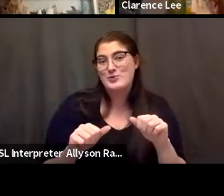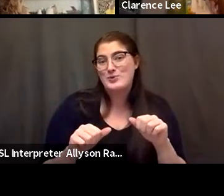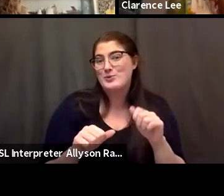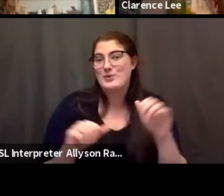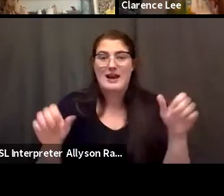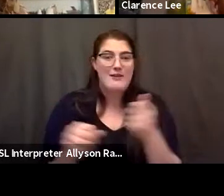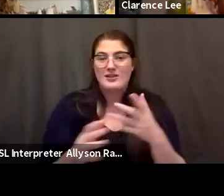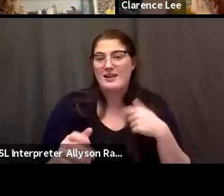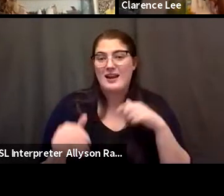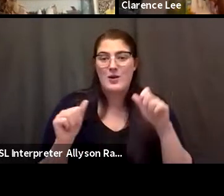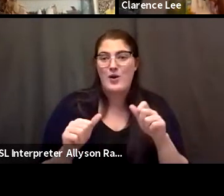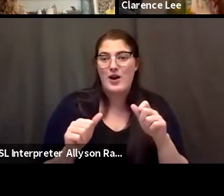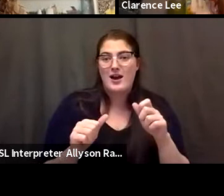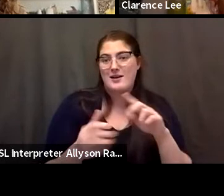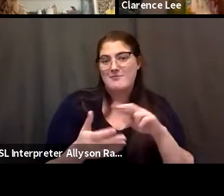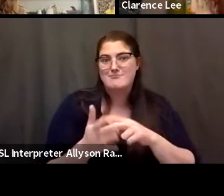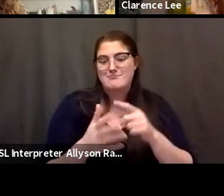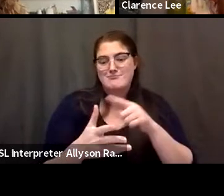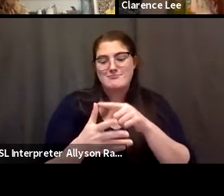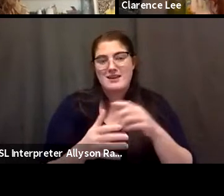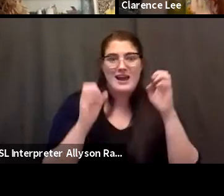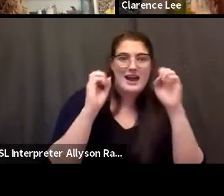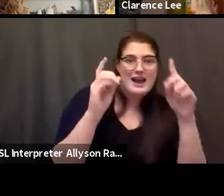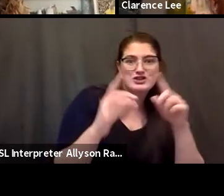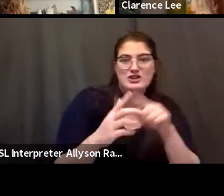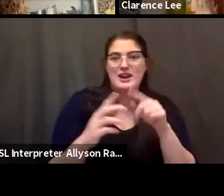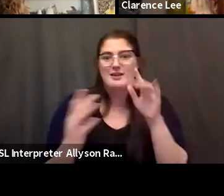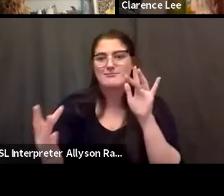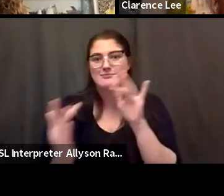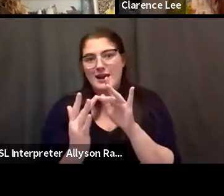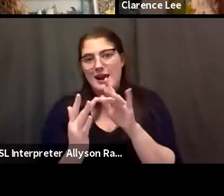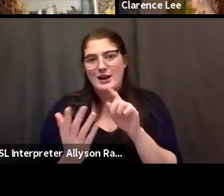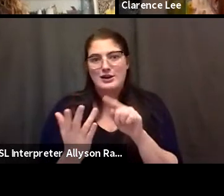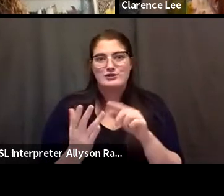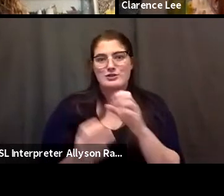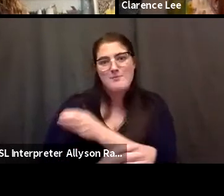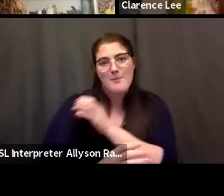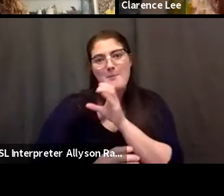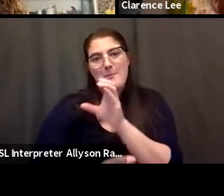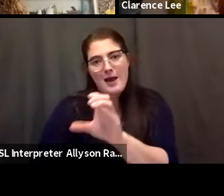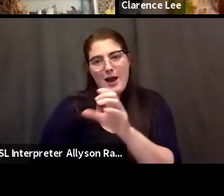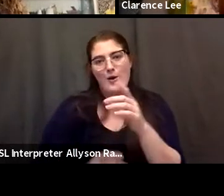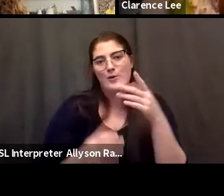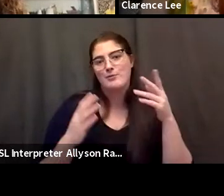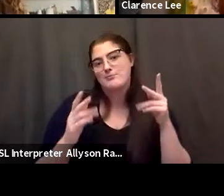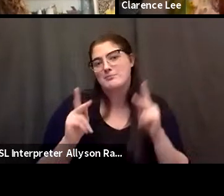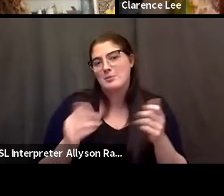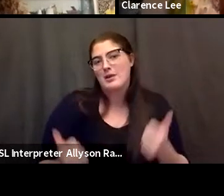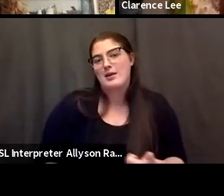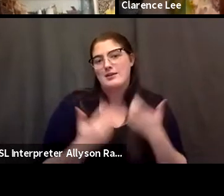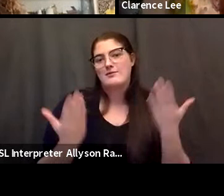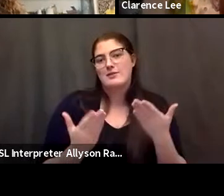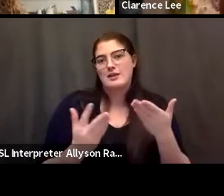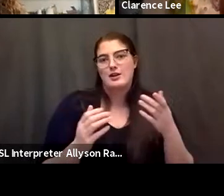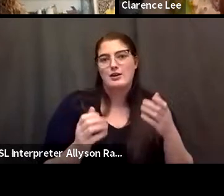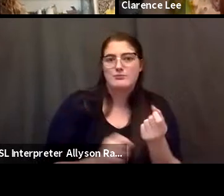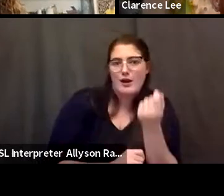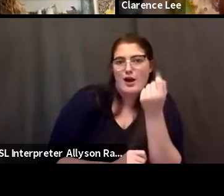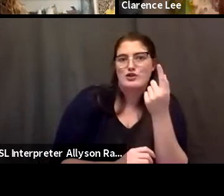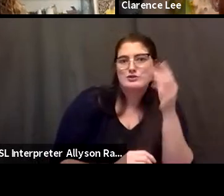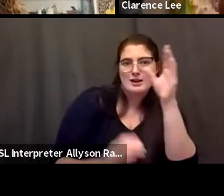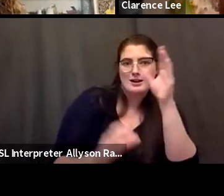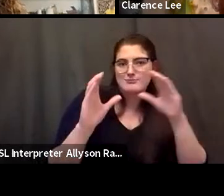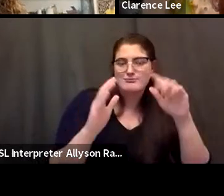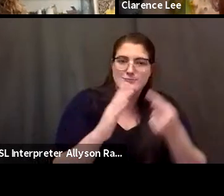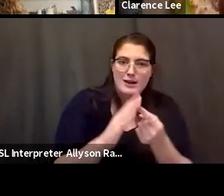educate, engage, and empower residents to understand how to navigate through the DC government and also to speak up